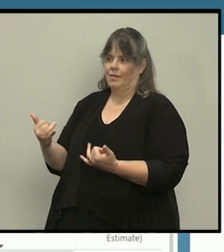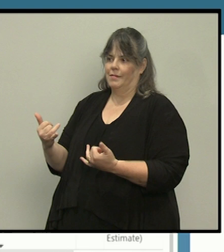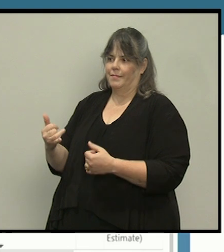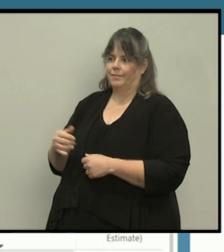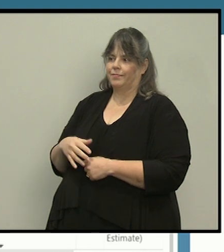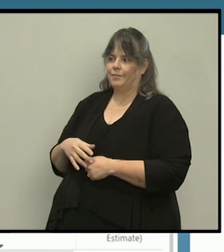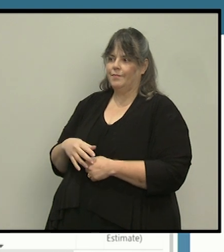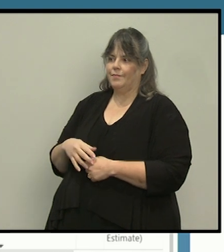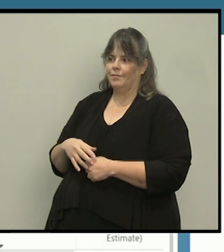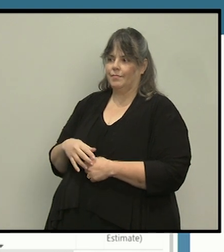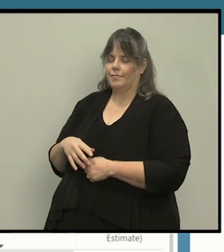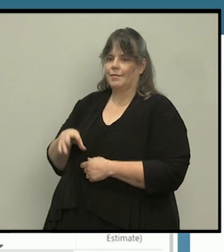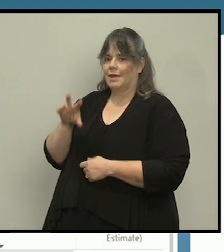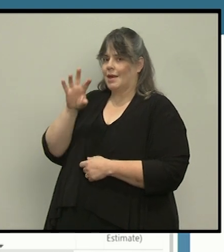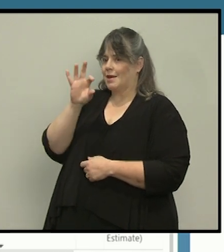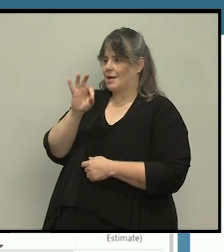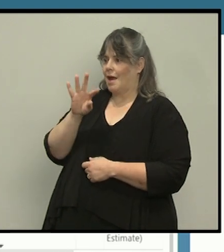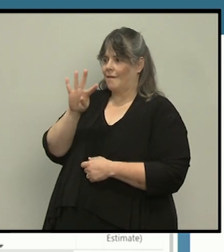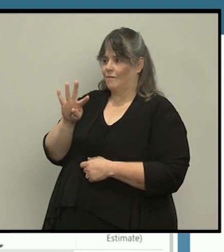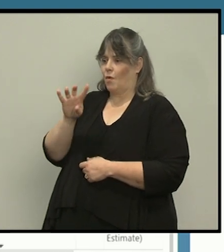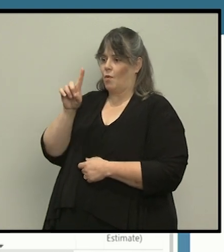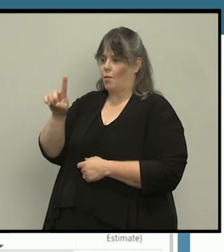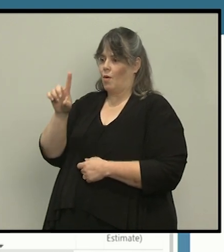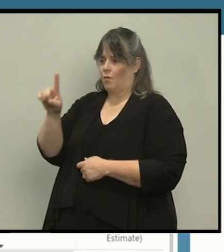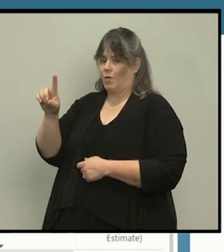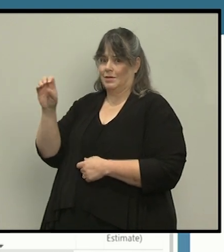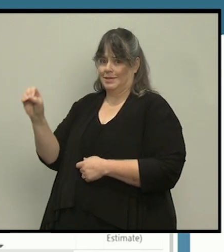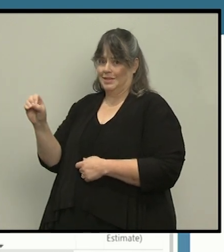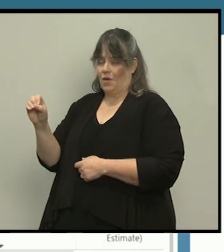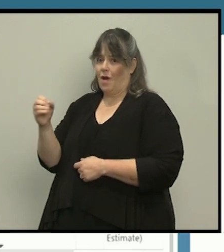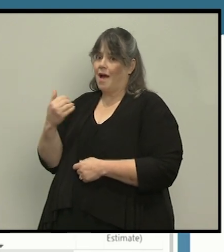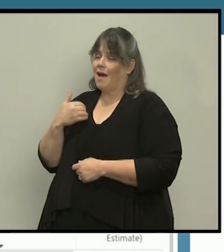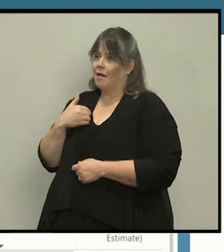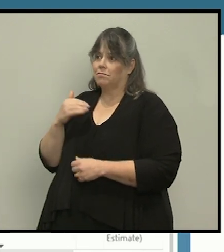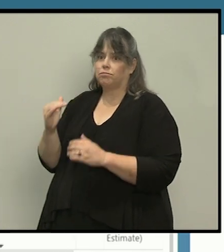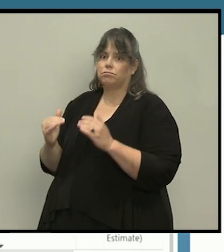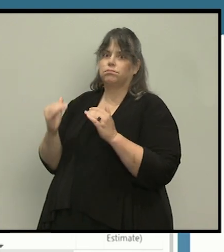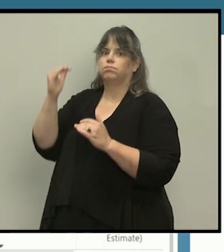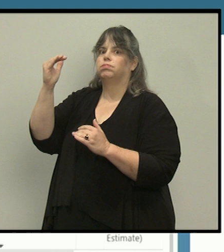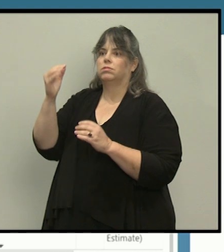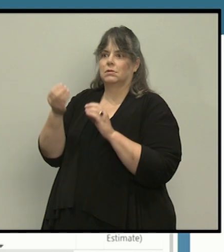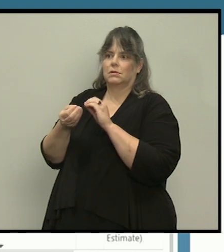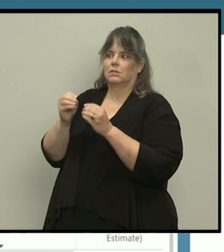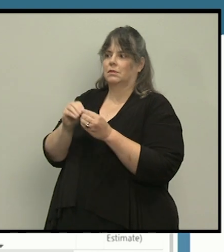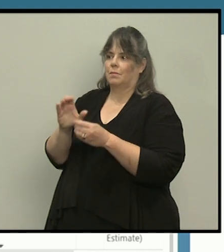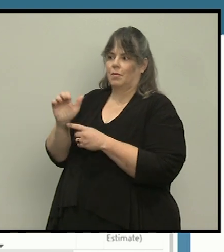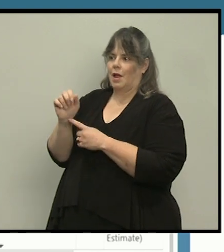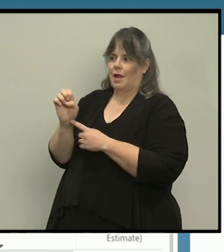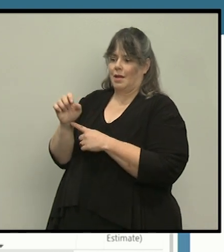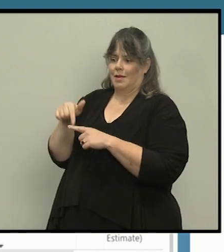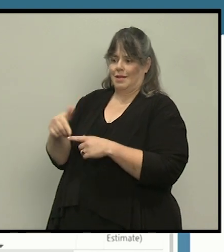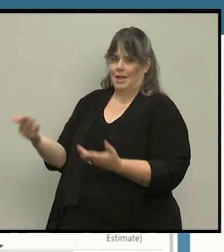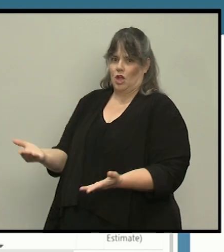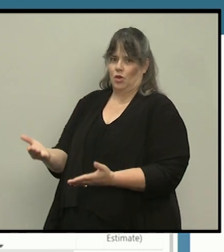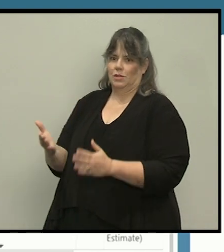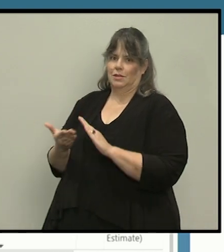The 94110 zip code has among the highest number of cases in the